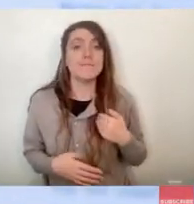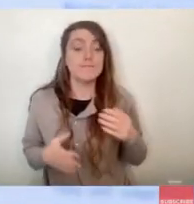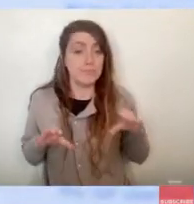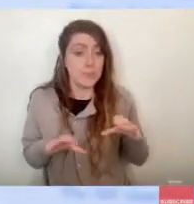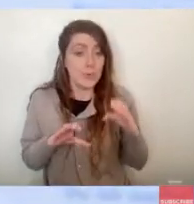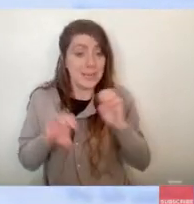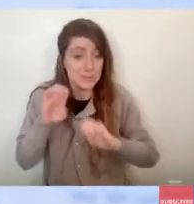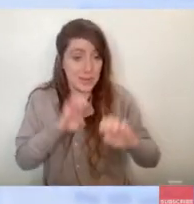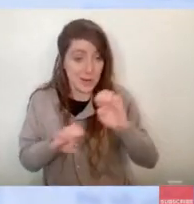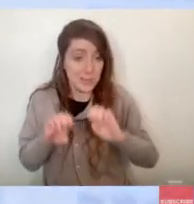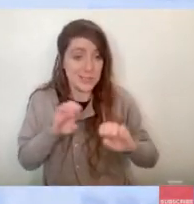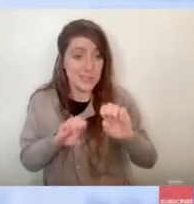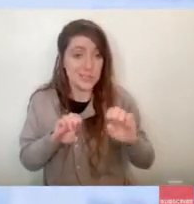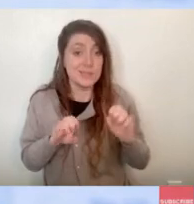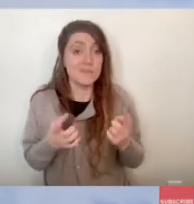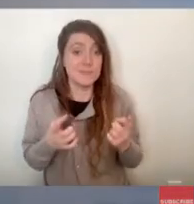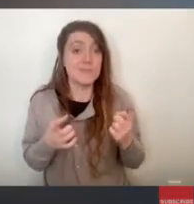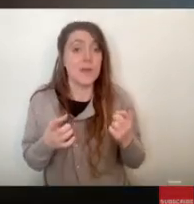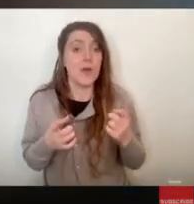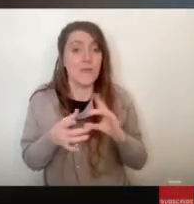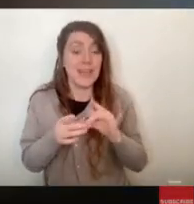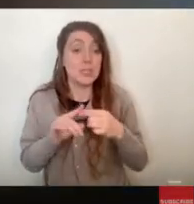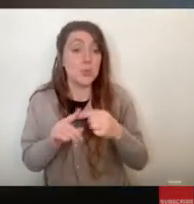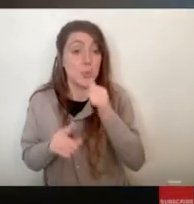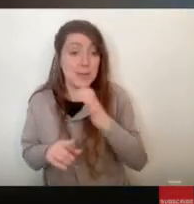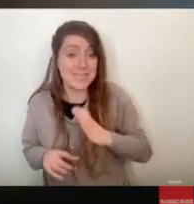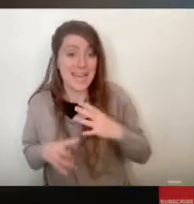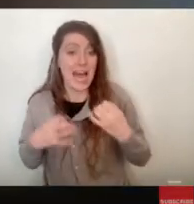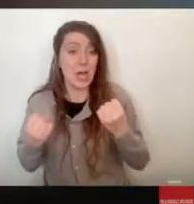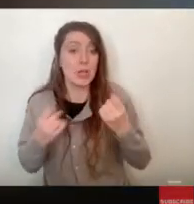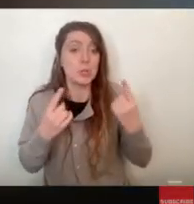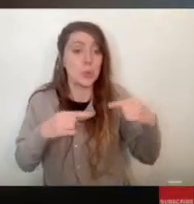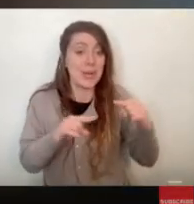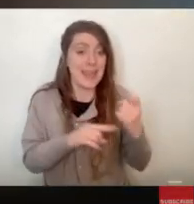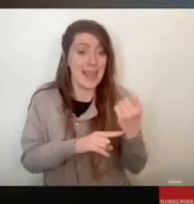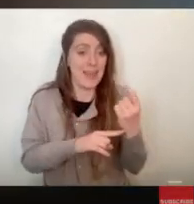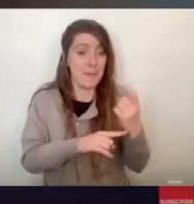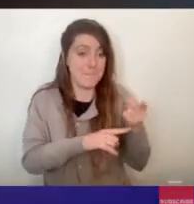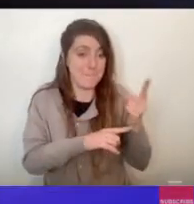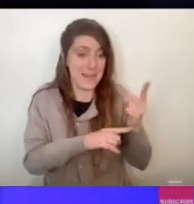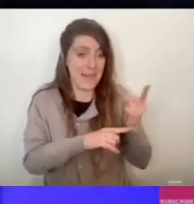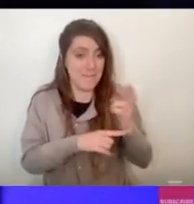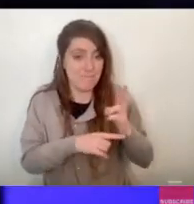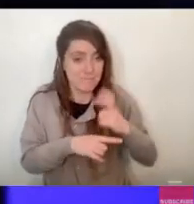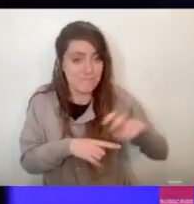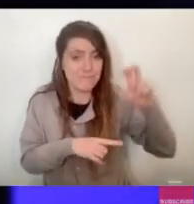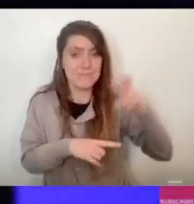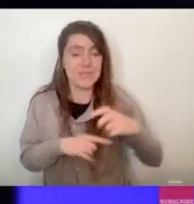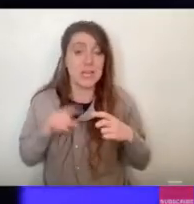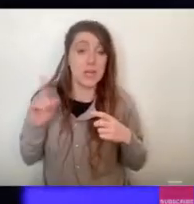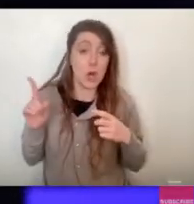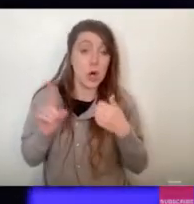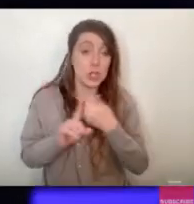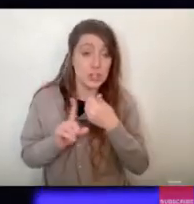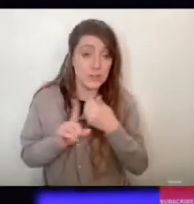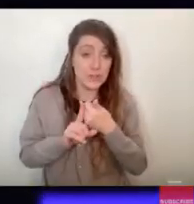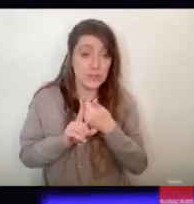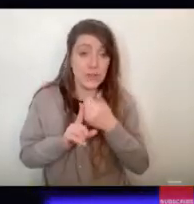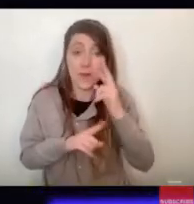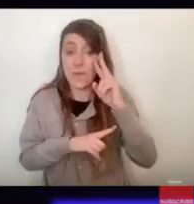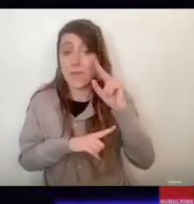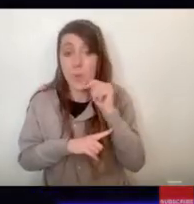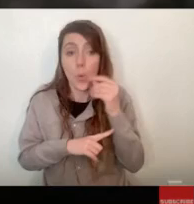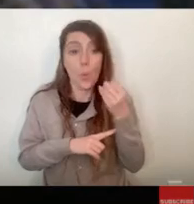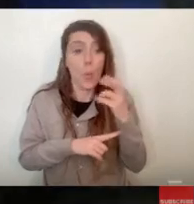health during the 11-minute flight. Nguyen will make history, becoming the first woman of Vietnamese or Southeast Asian descent